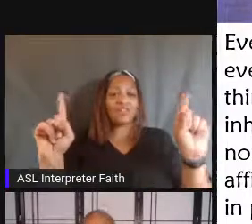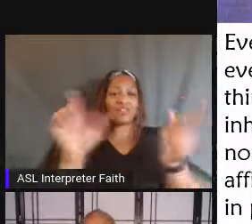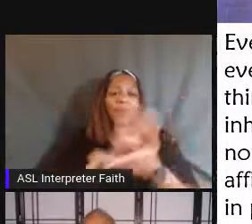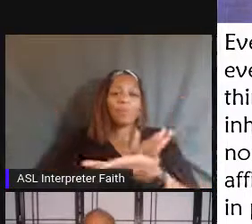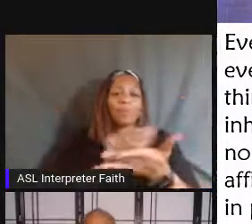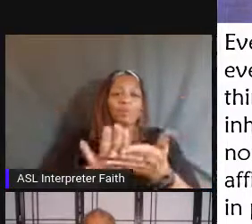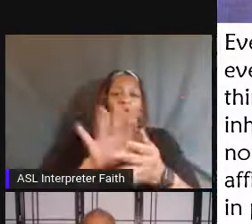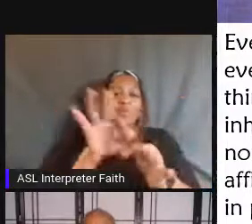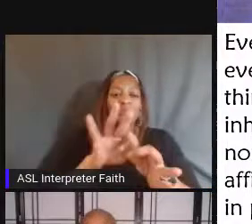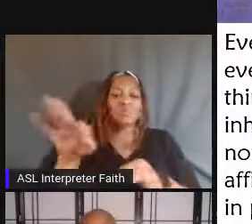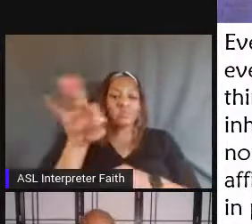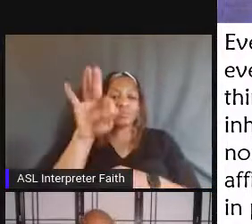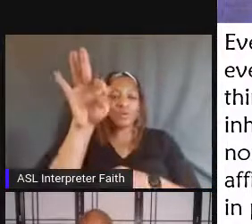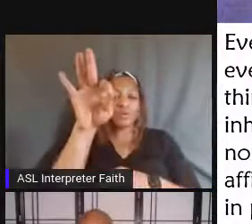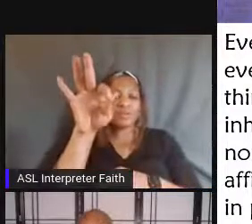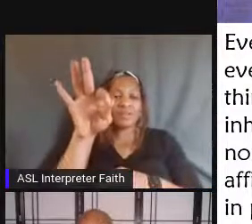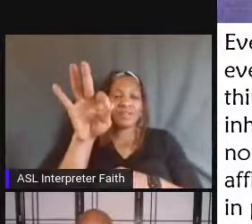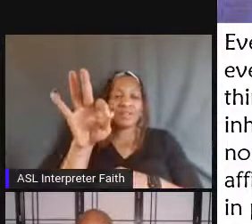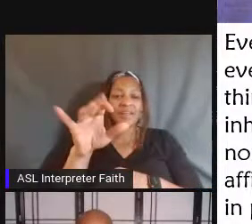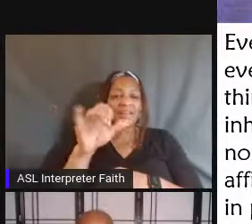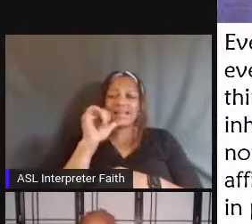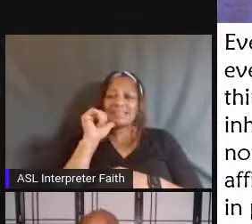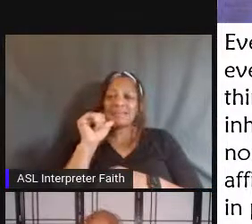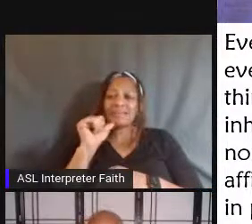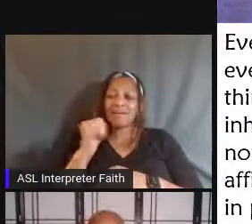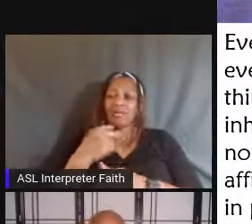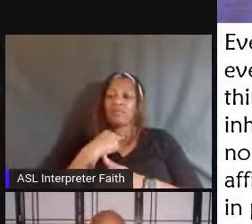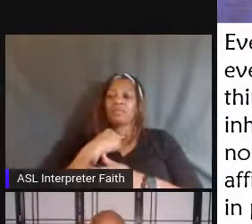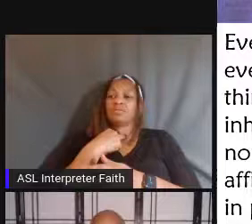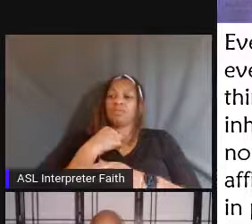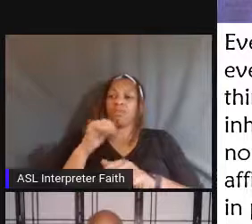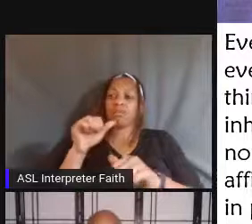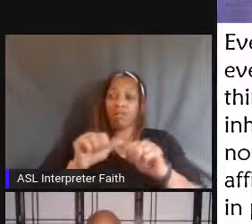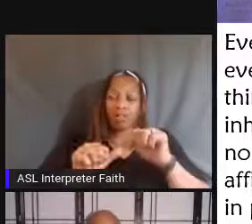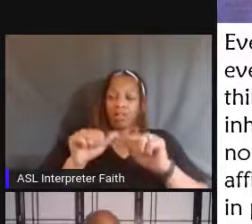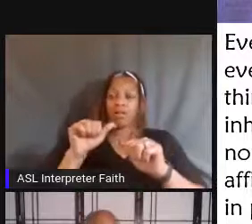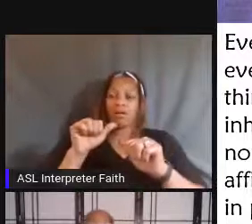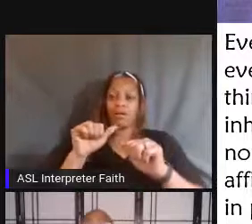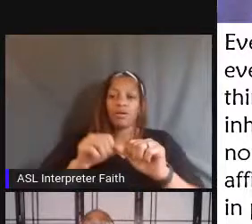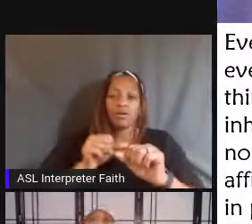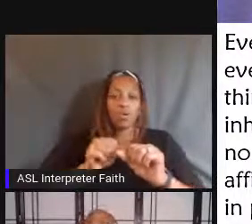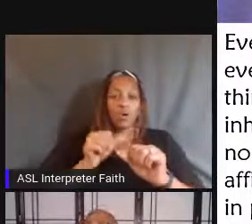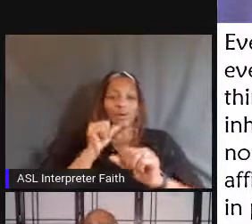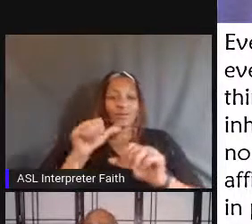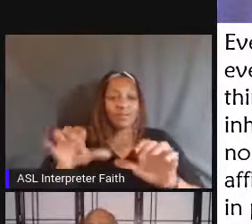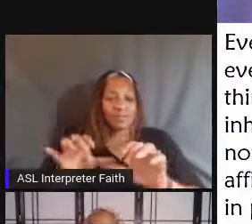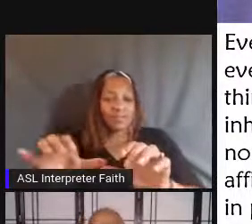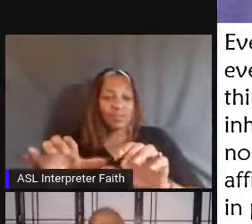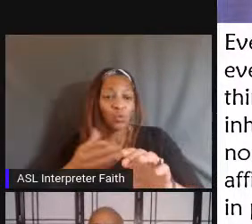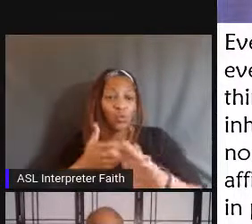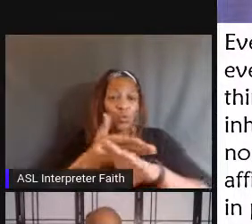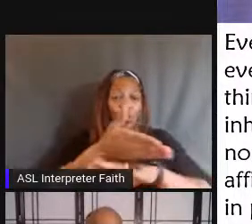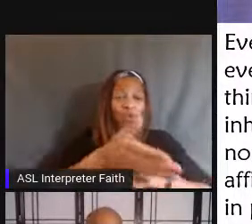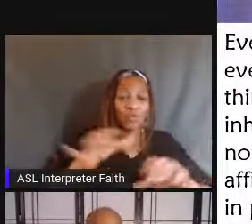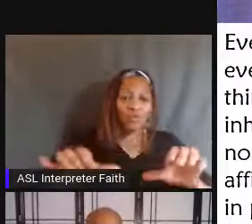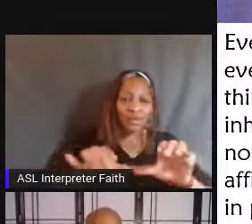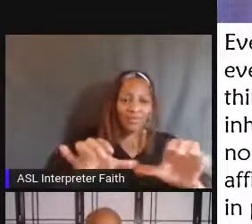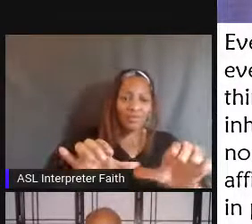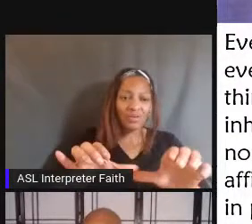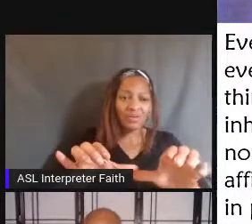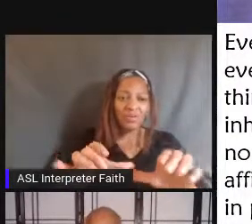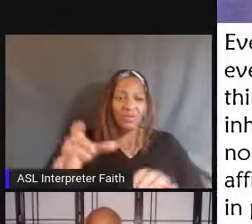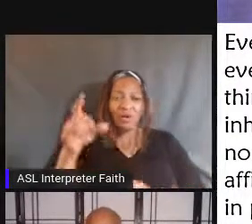there is not stagnation or inaction or overaction or